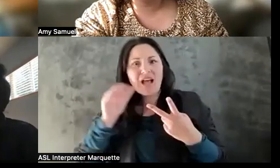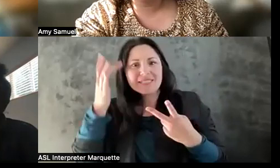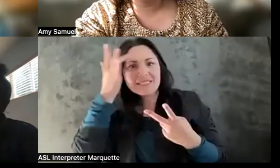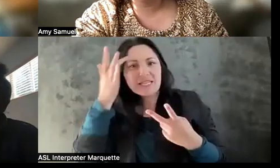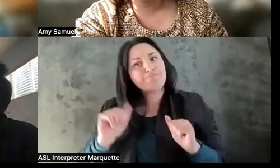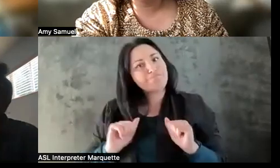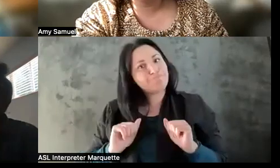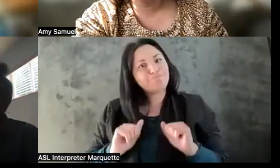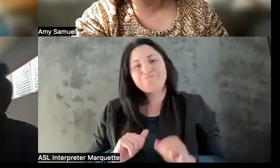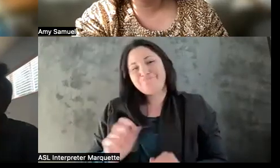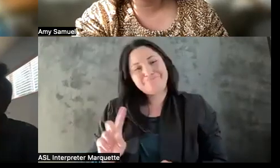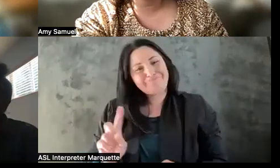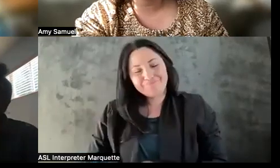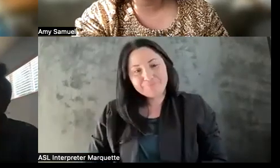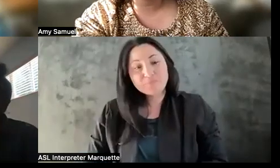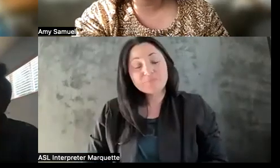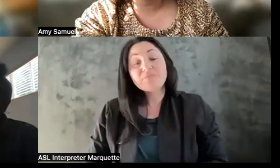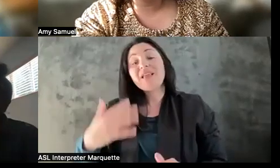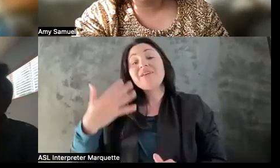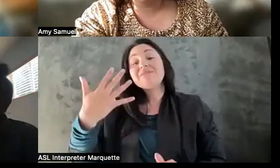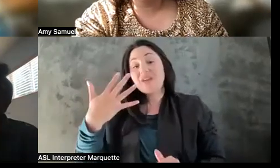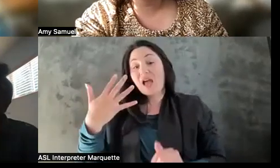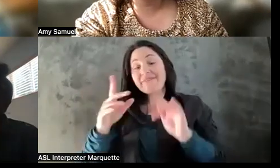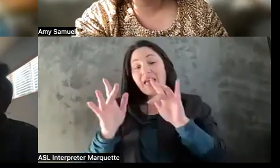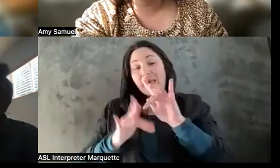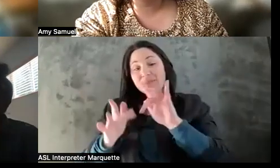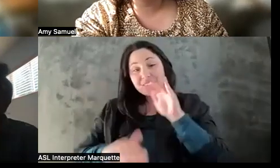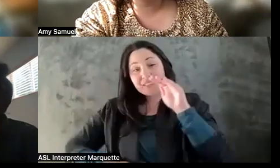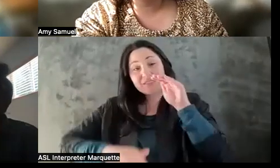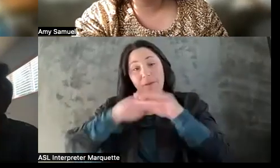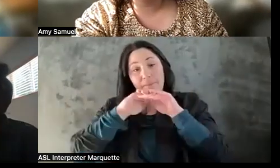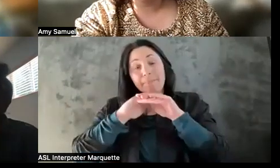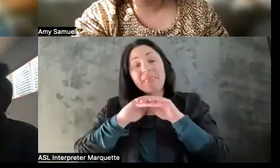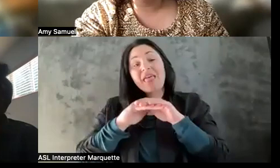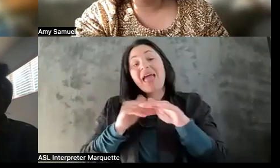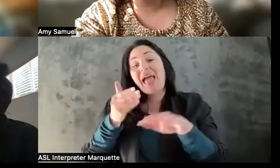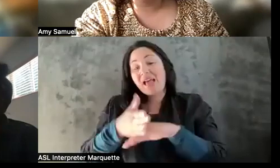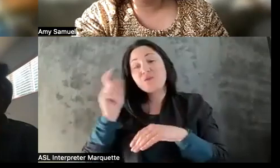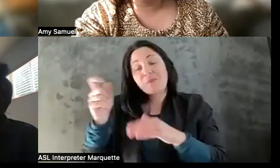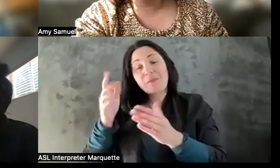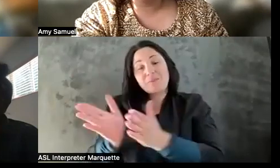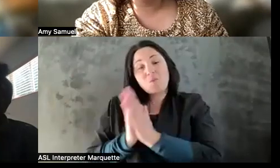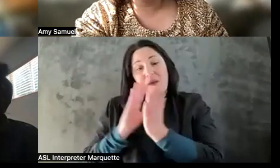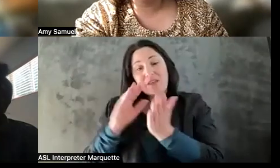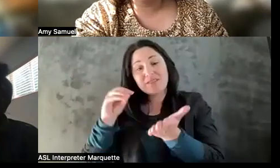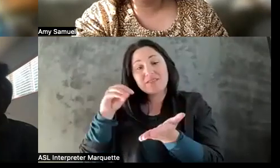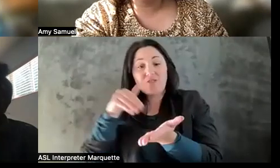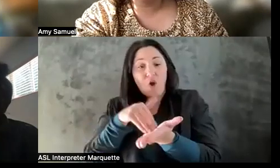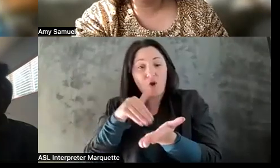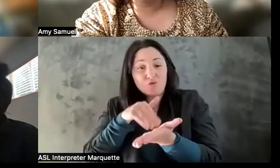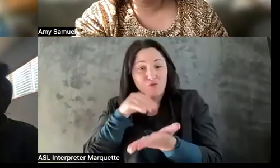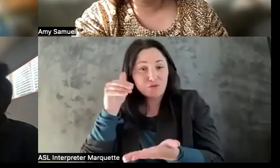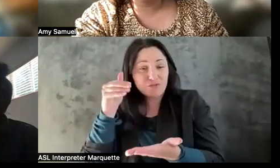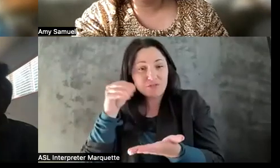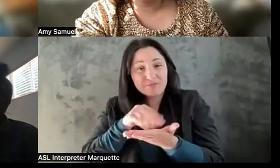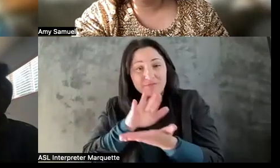have 5 absences. That's part of our policy. After that, we may be asking for doctor's notes. But,